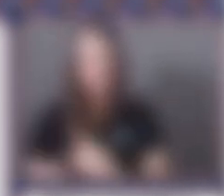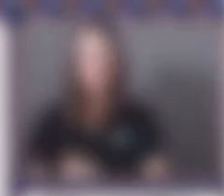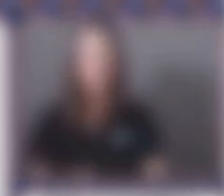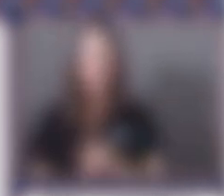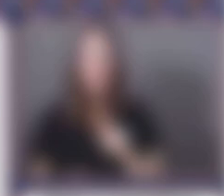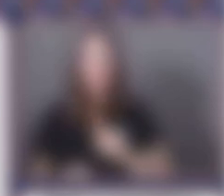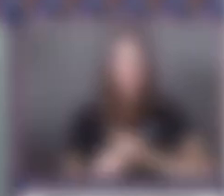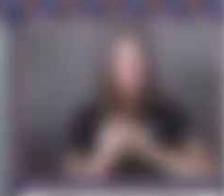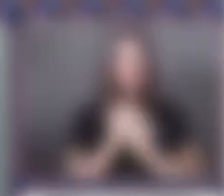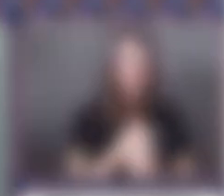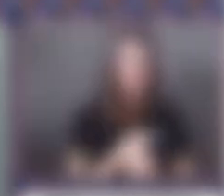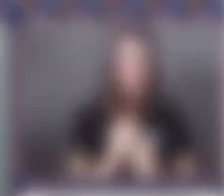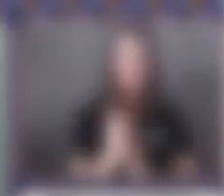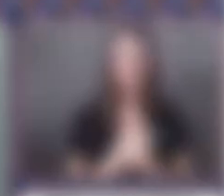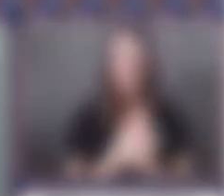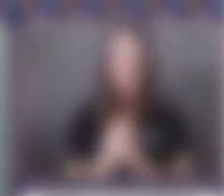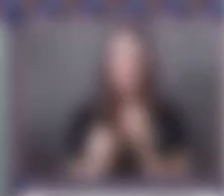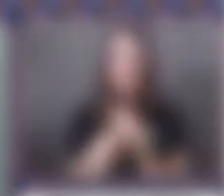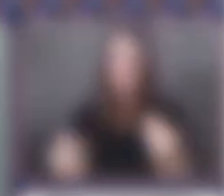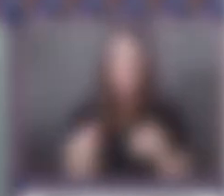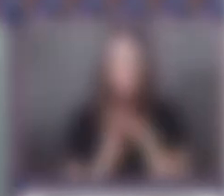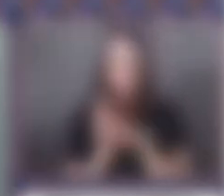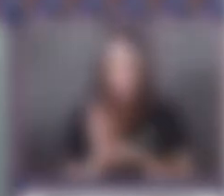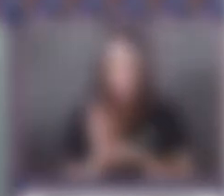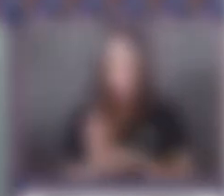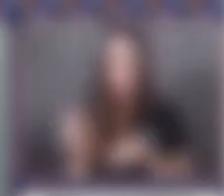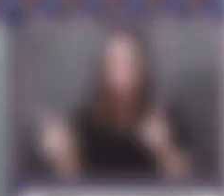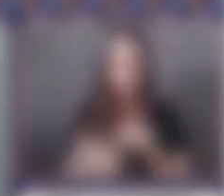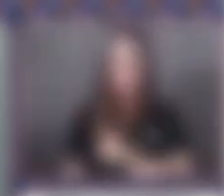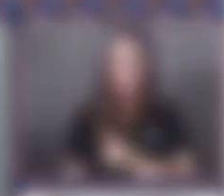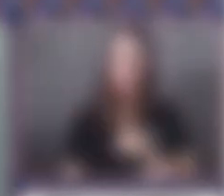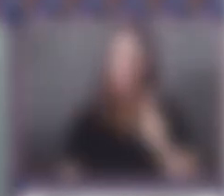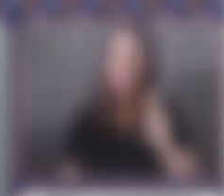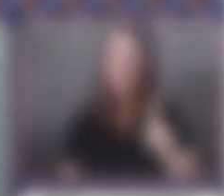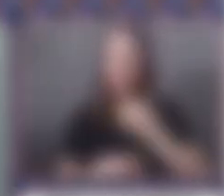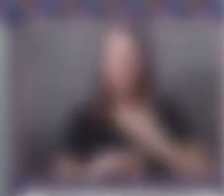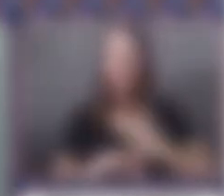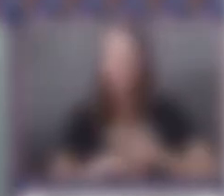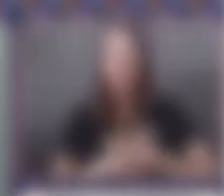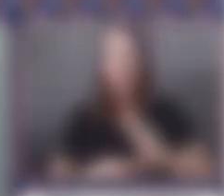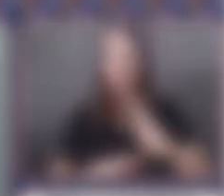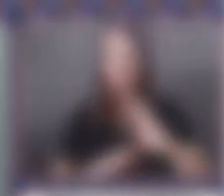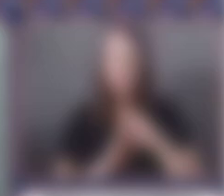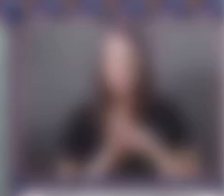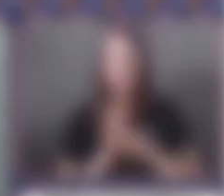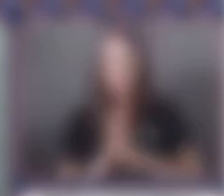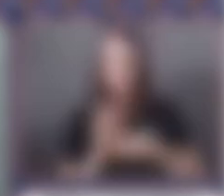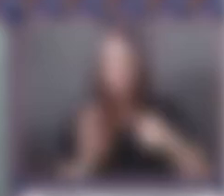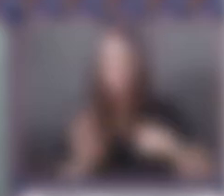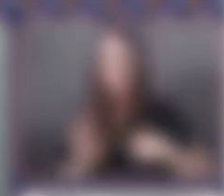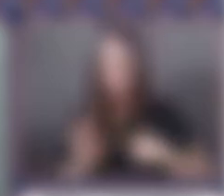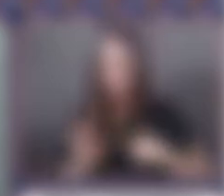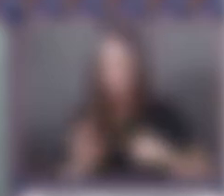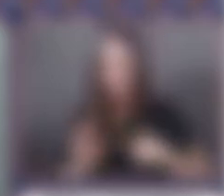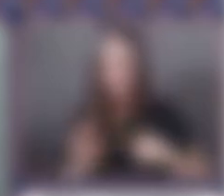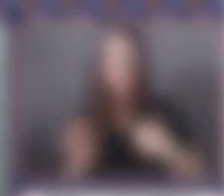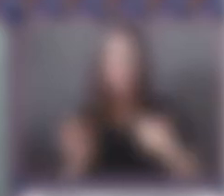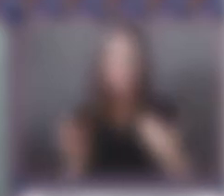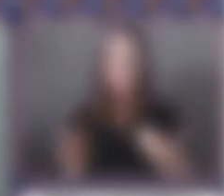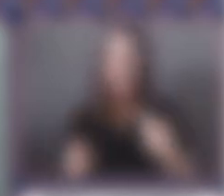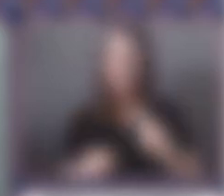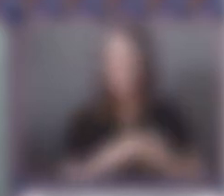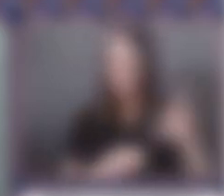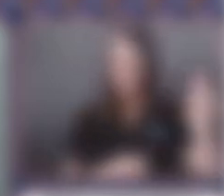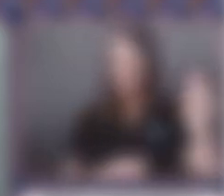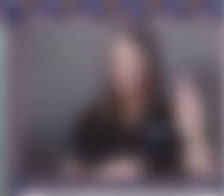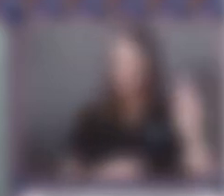rules, it's important to understand that the new rules are made applying the existing arrangements in terms of